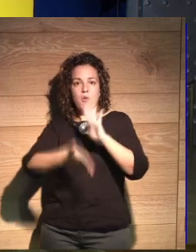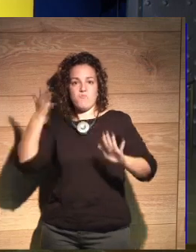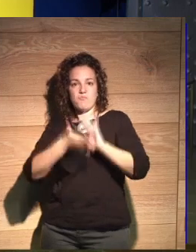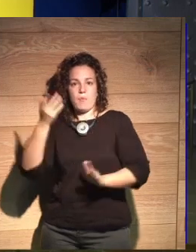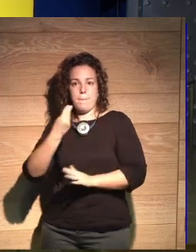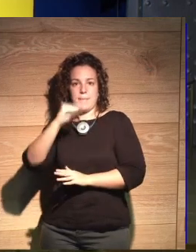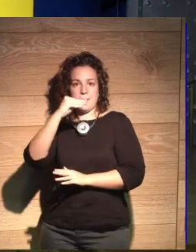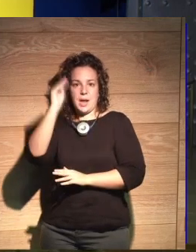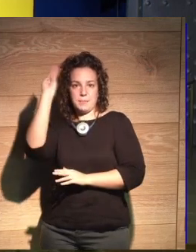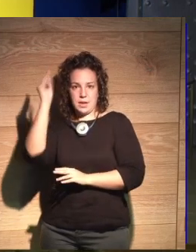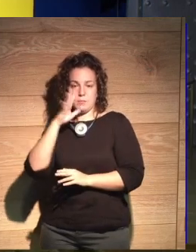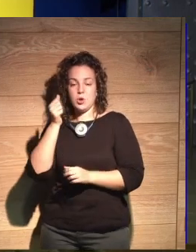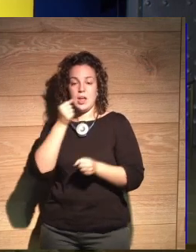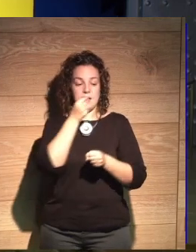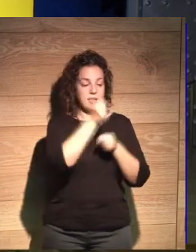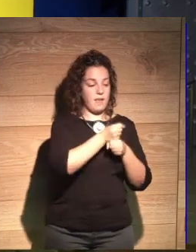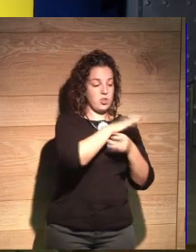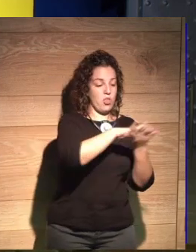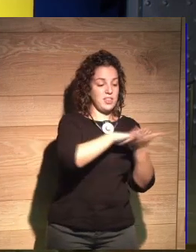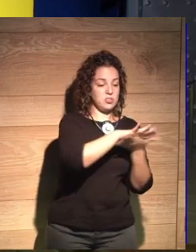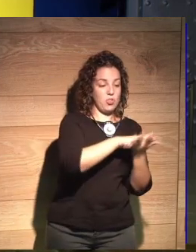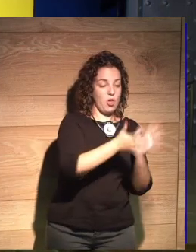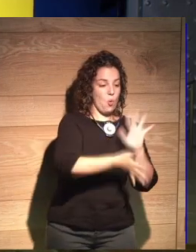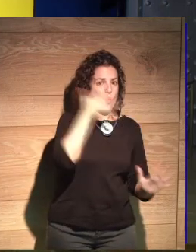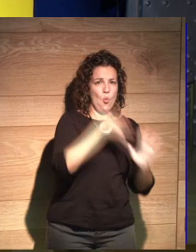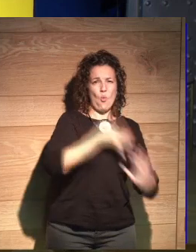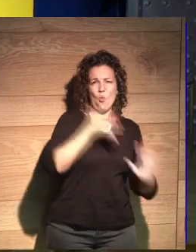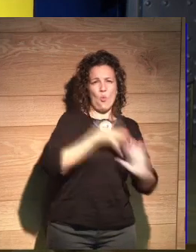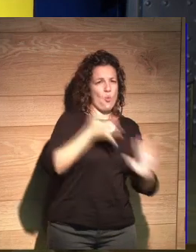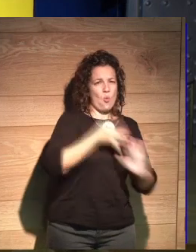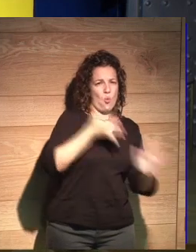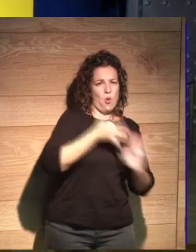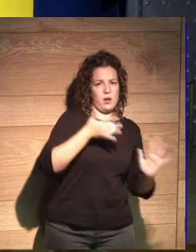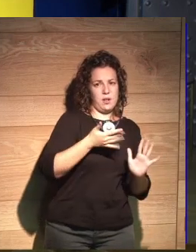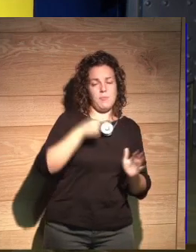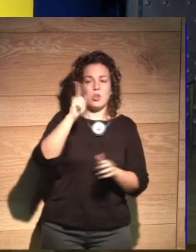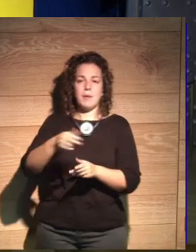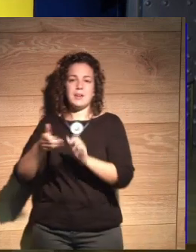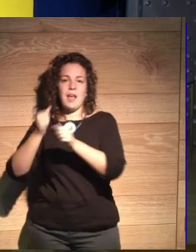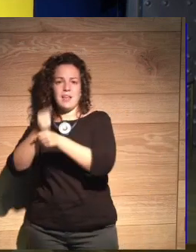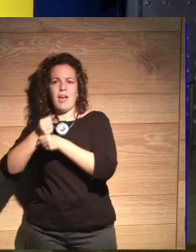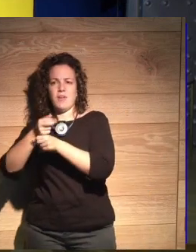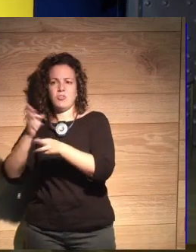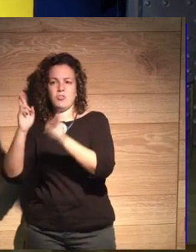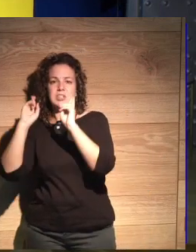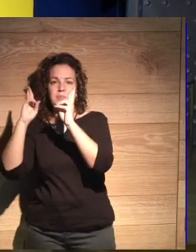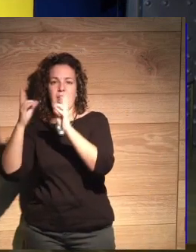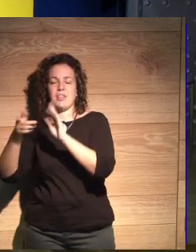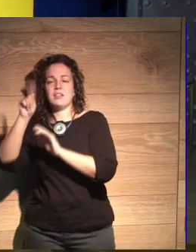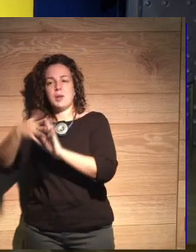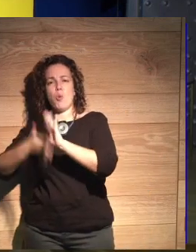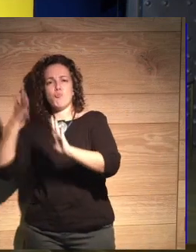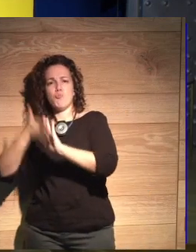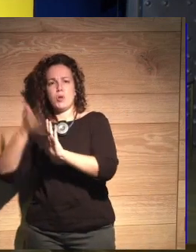and faster because more and more people are recognize and are concerned about these world problems and are trying to do